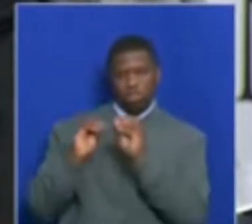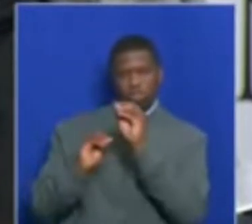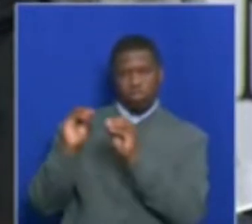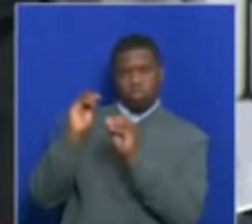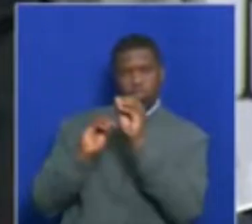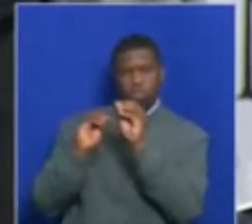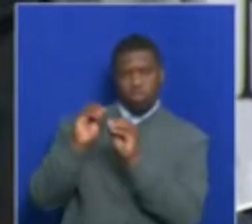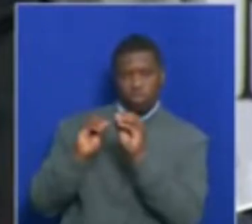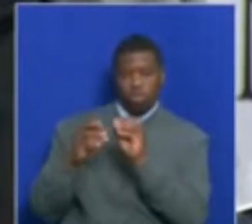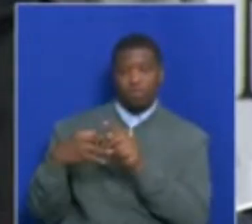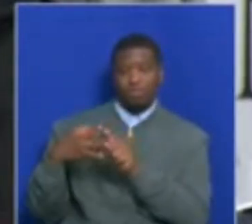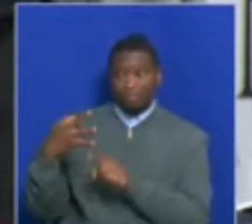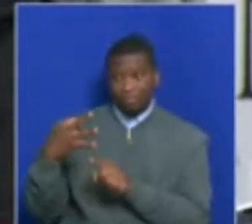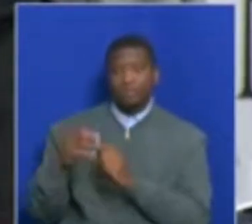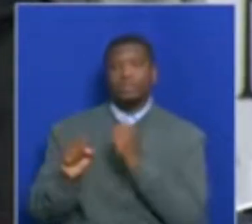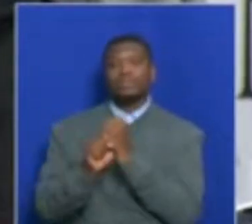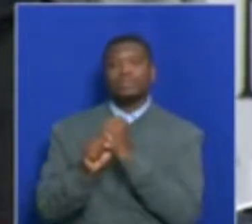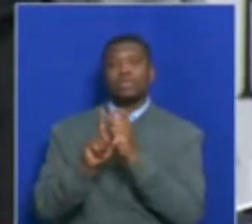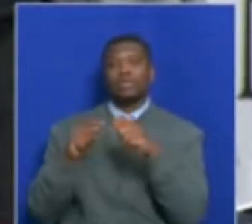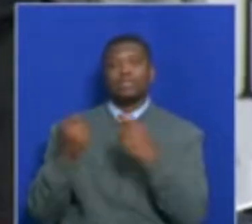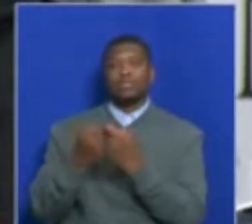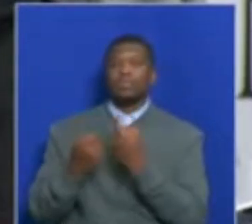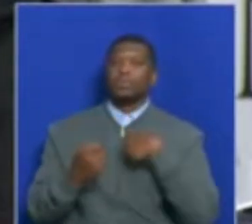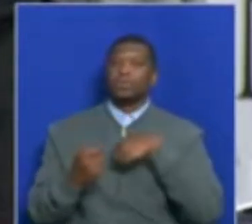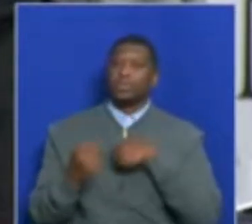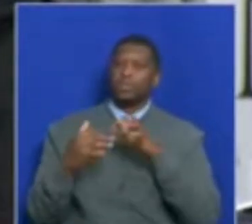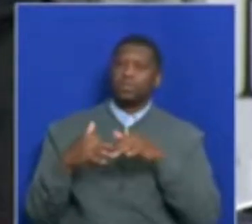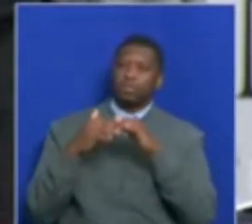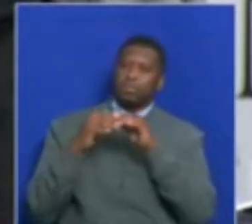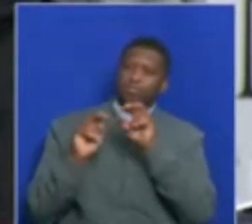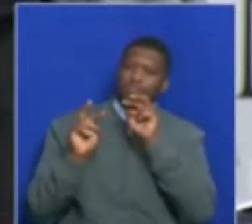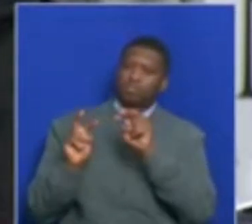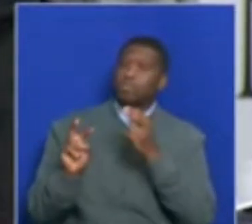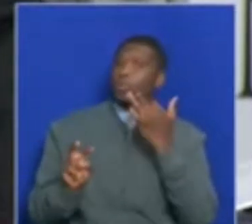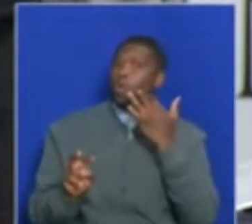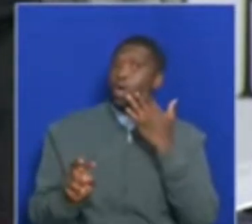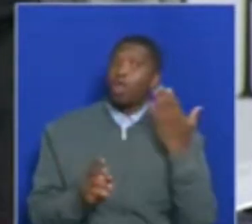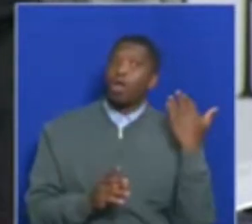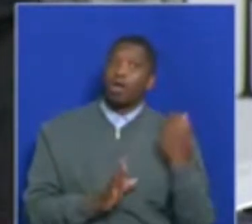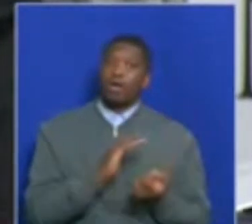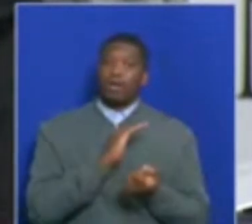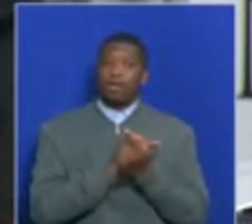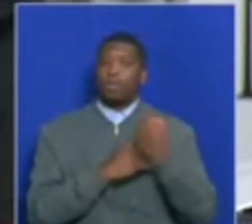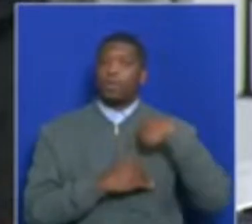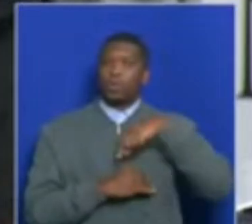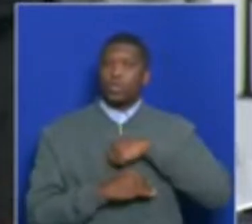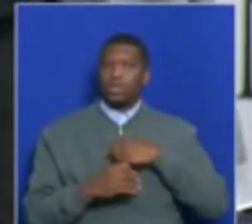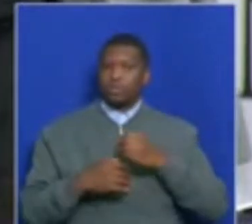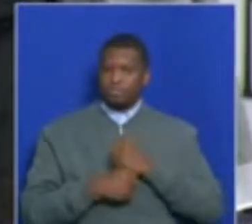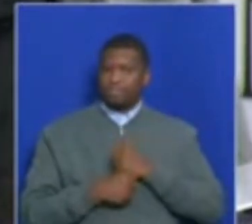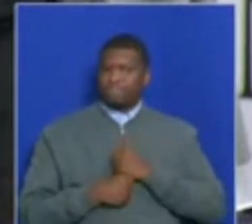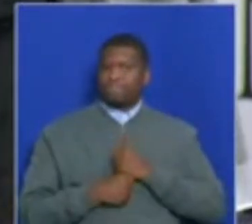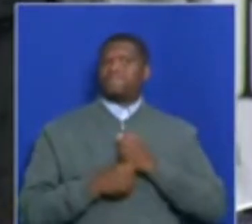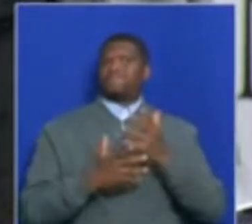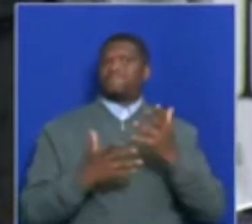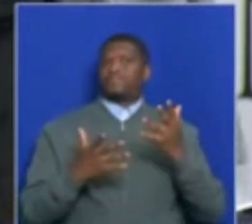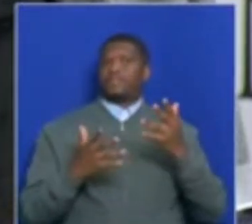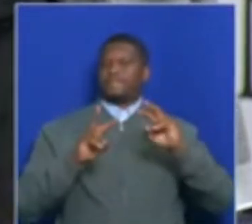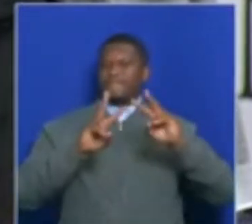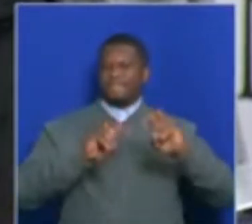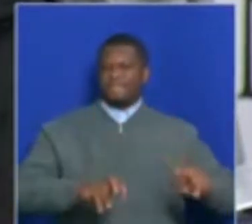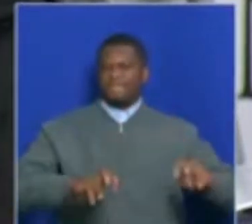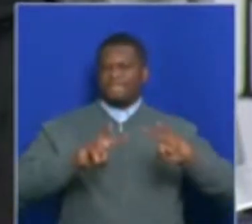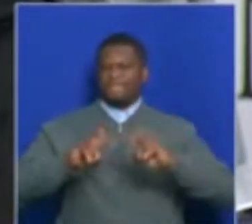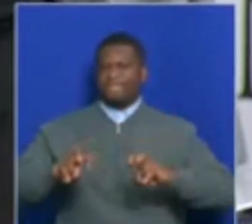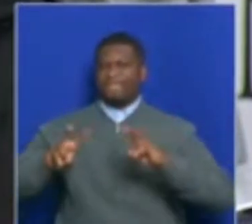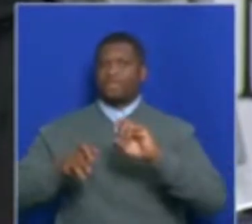our focus when we started to investigate the number of police killings under